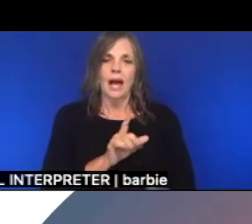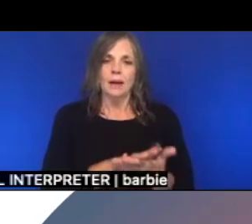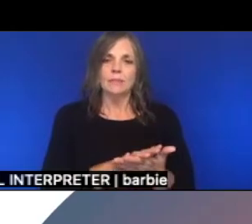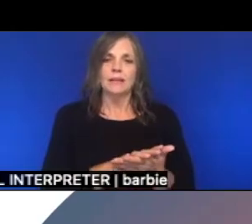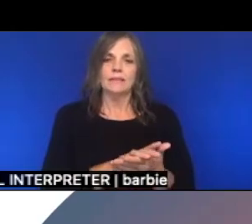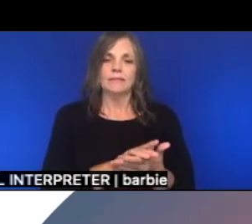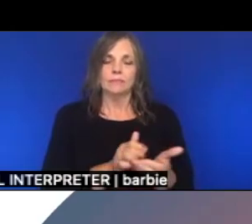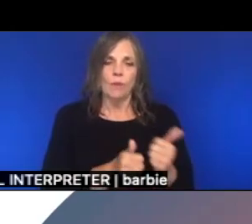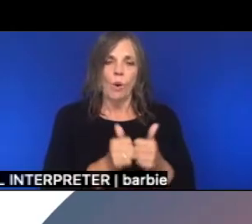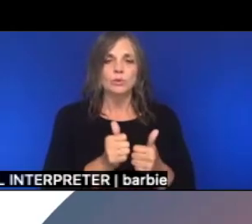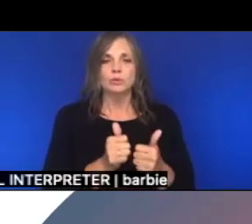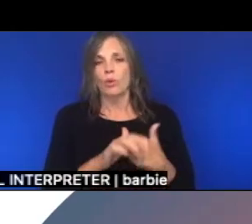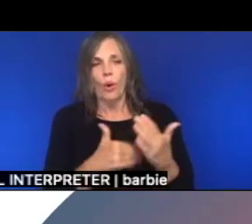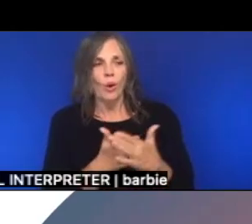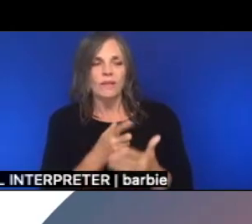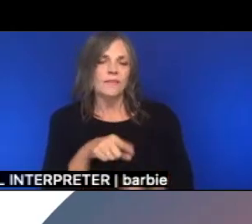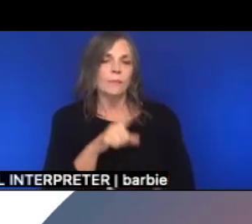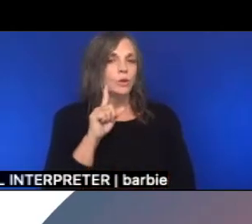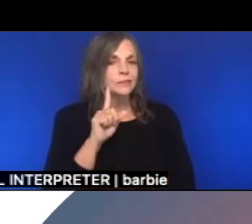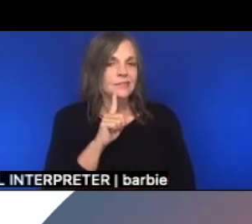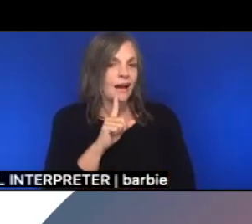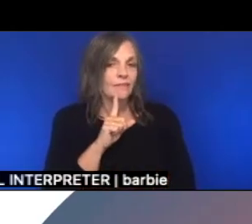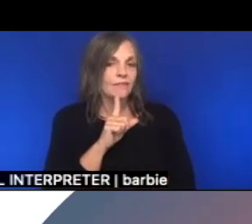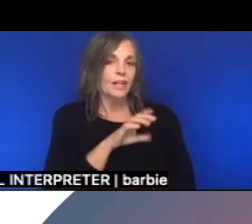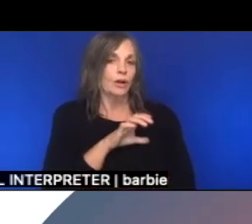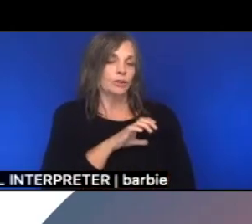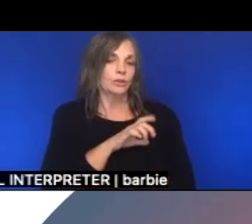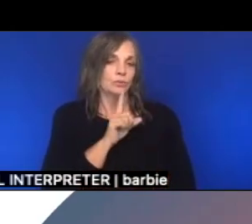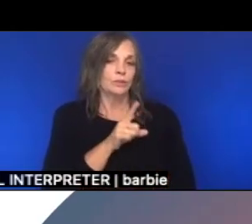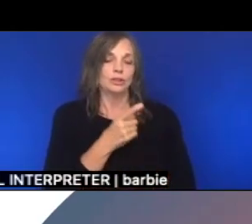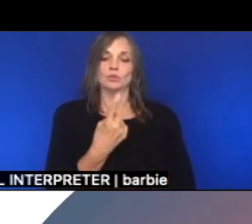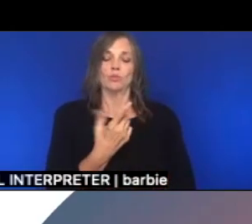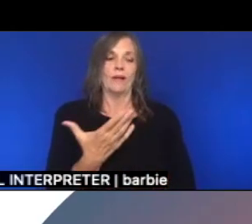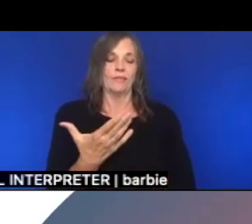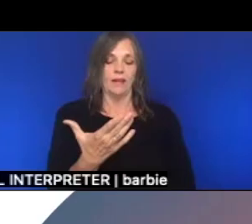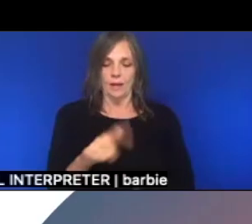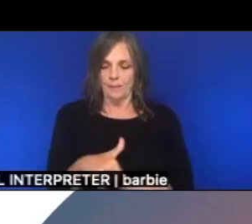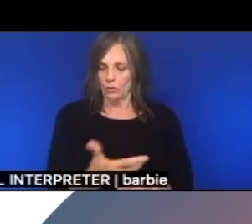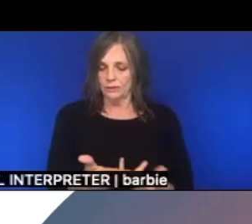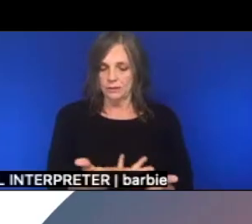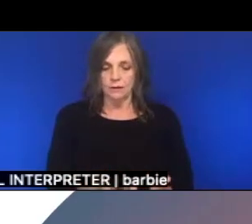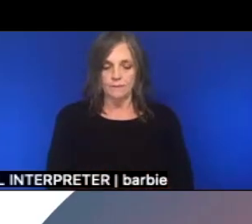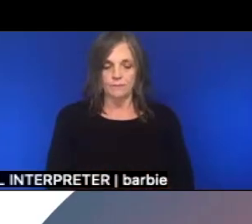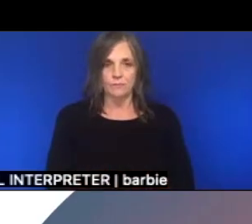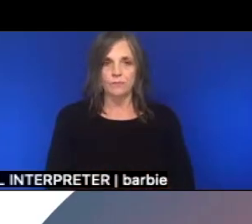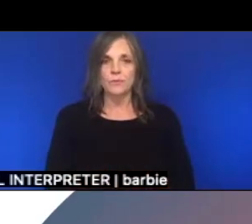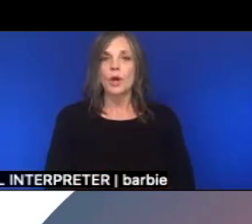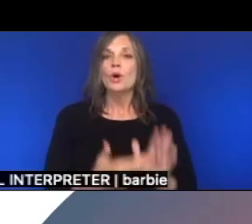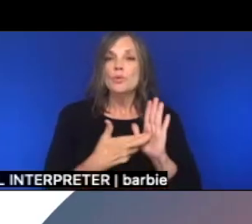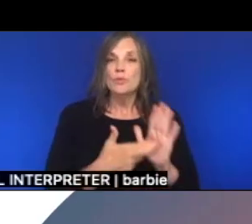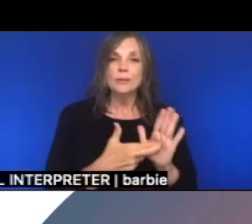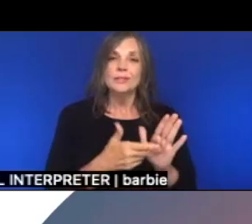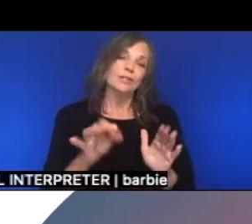deaf characters, which is one of the things about about representation